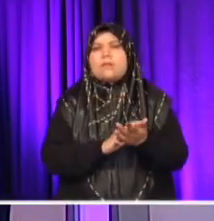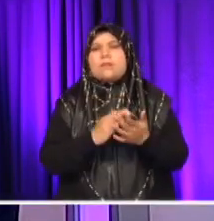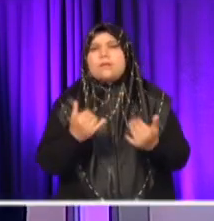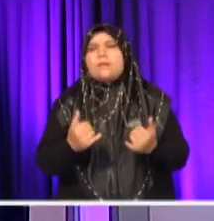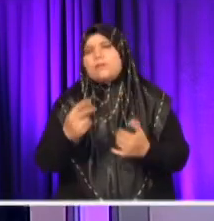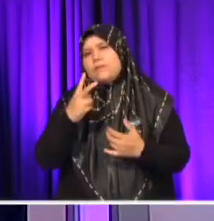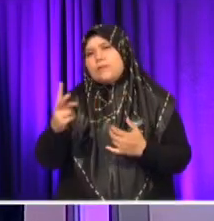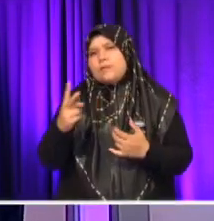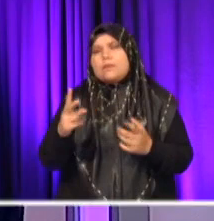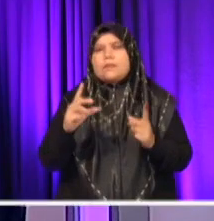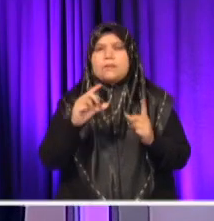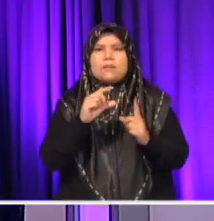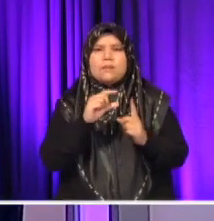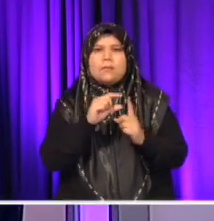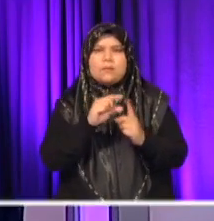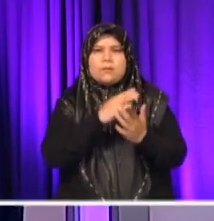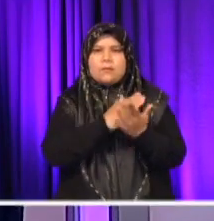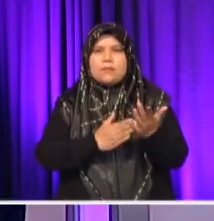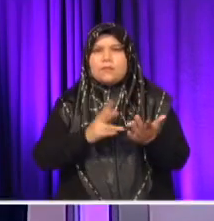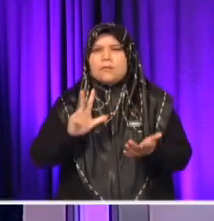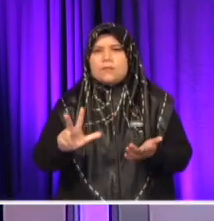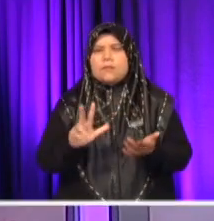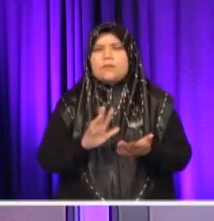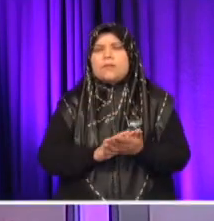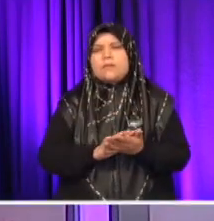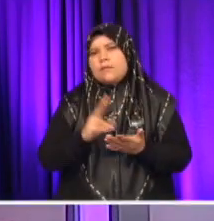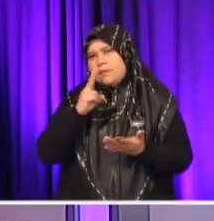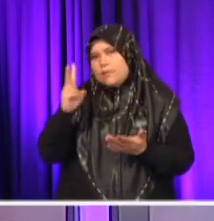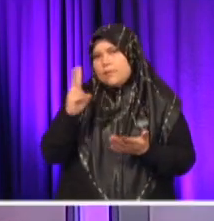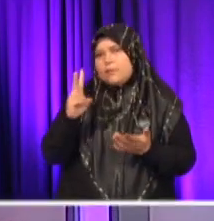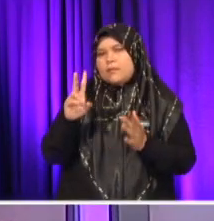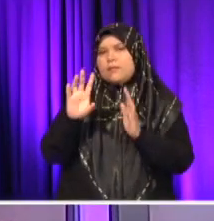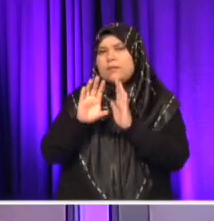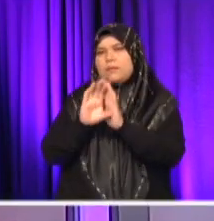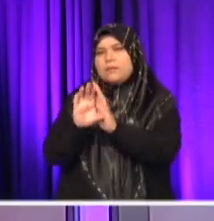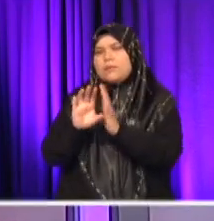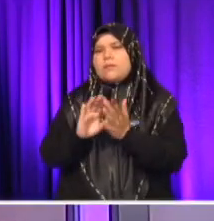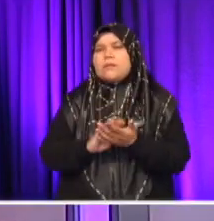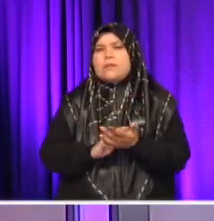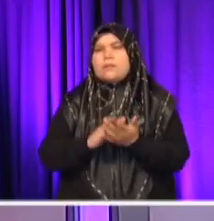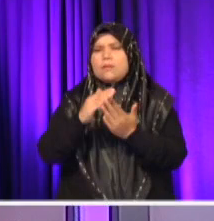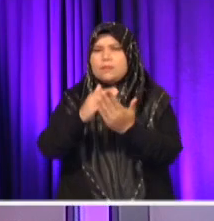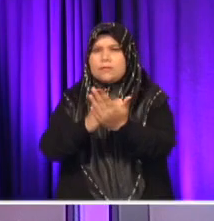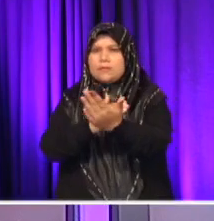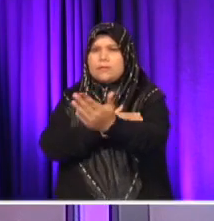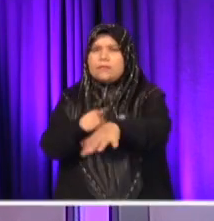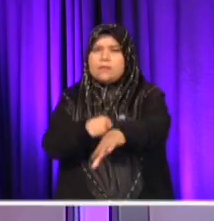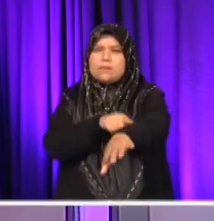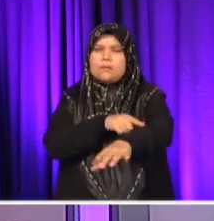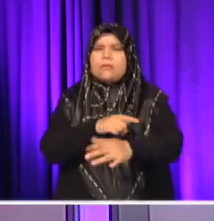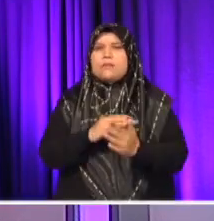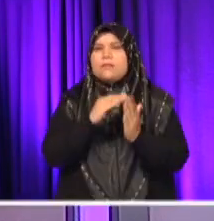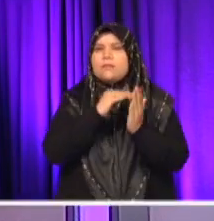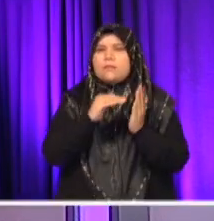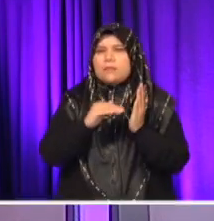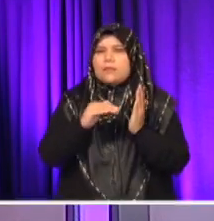look at part 3. Sure. So this is actually a very long text. I'm not going to read it with you, Chris. Yeah. Okay. So